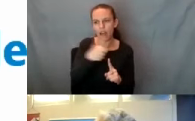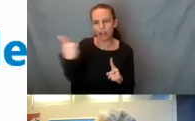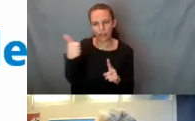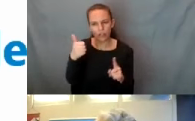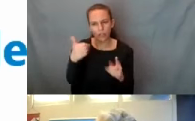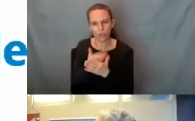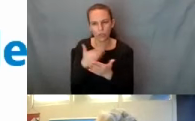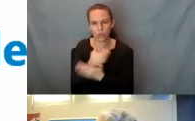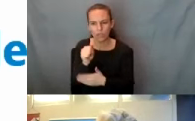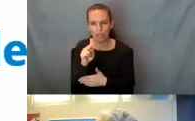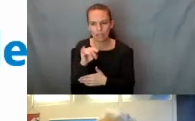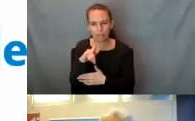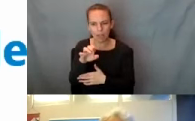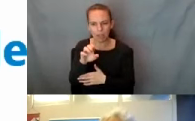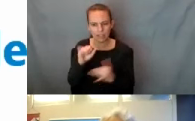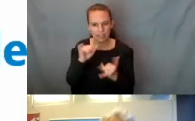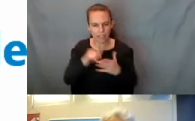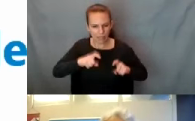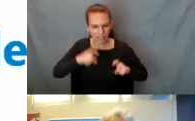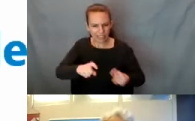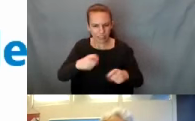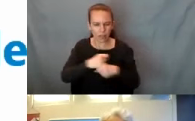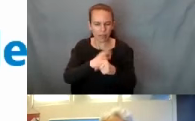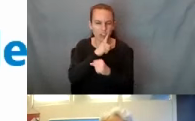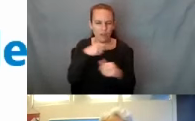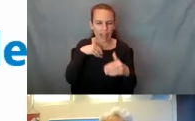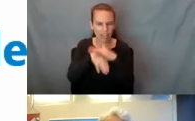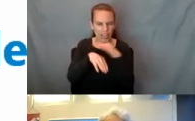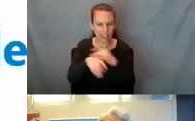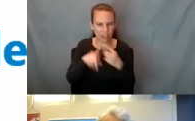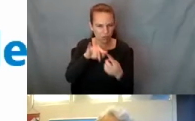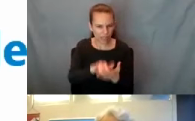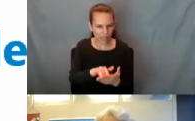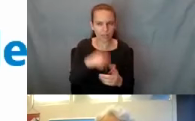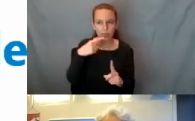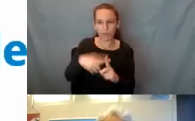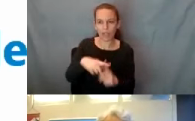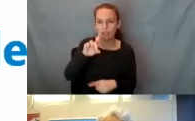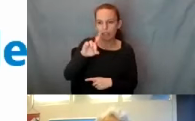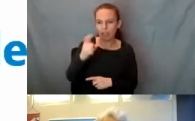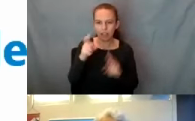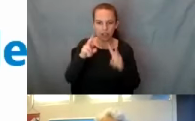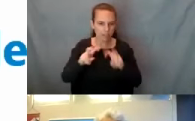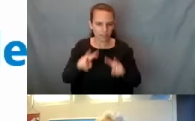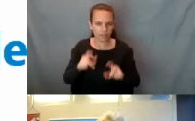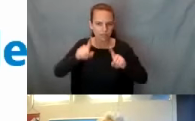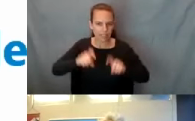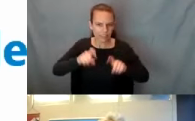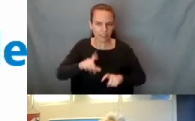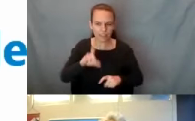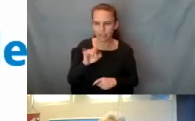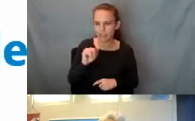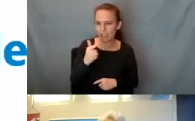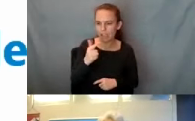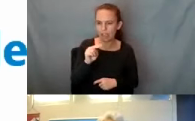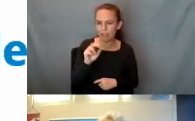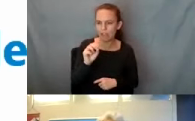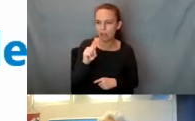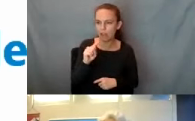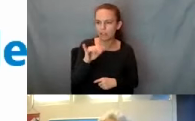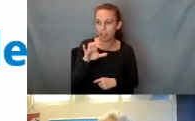can provide access to these. And then diagnostics make a huge difference. There's a real inequity currently in, you